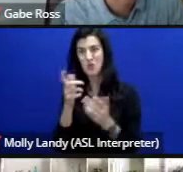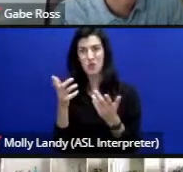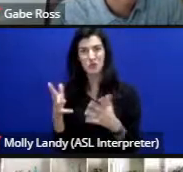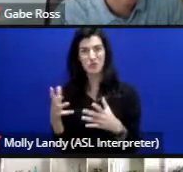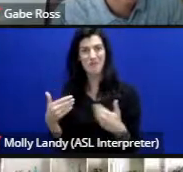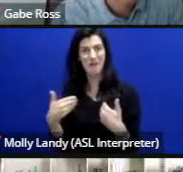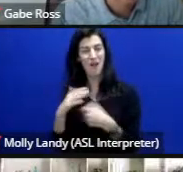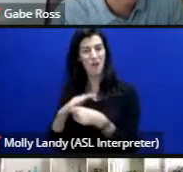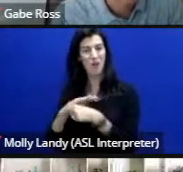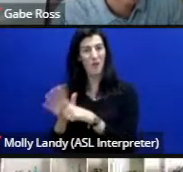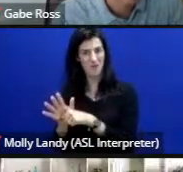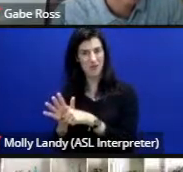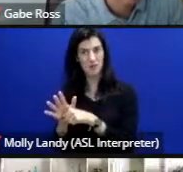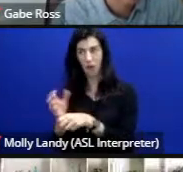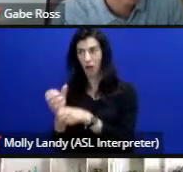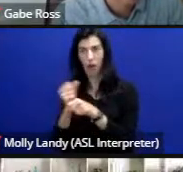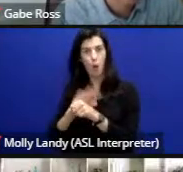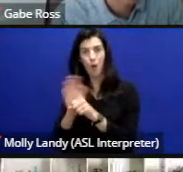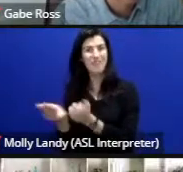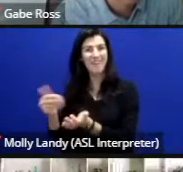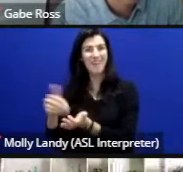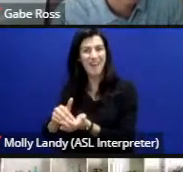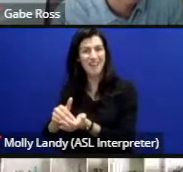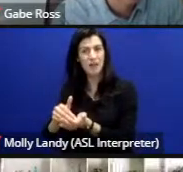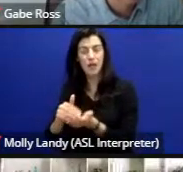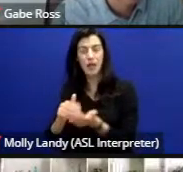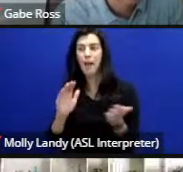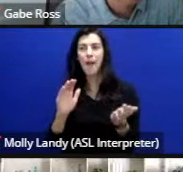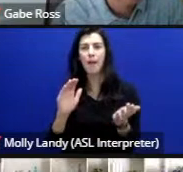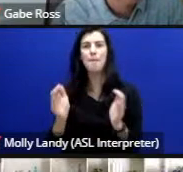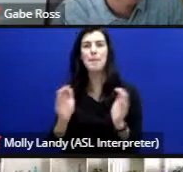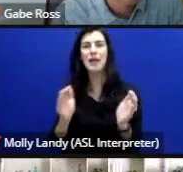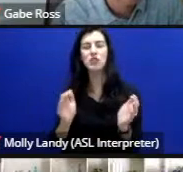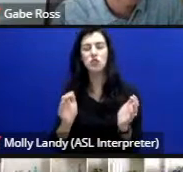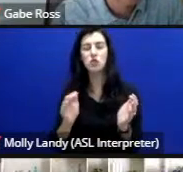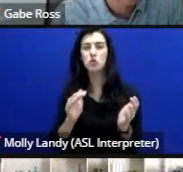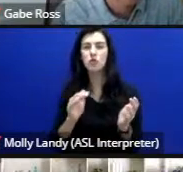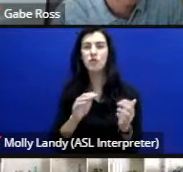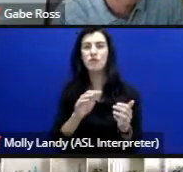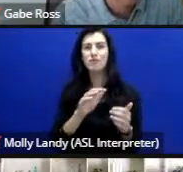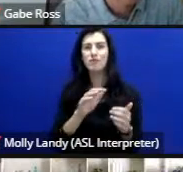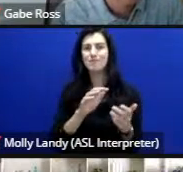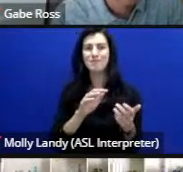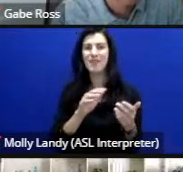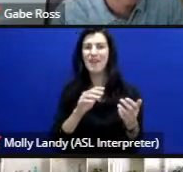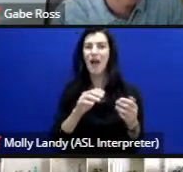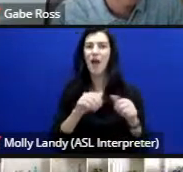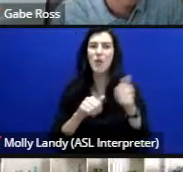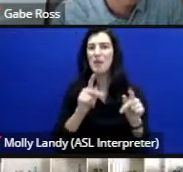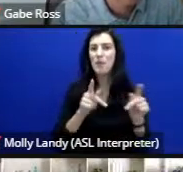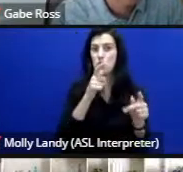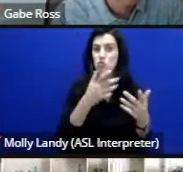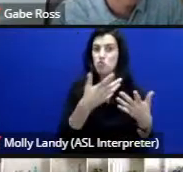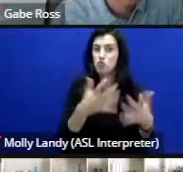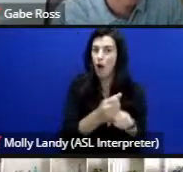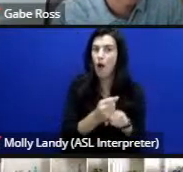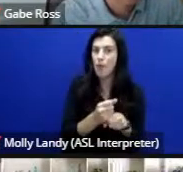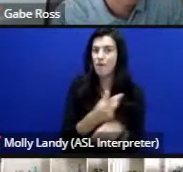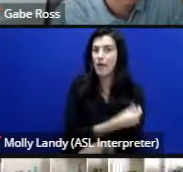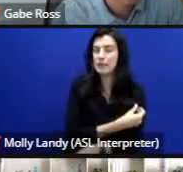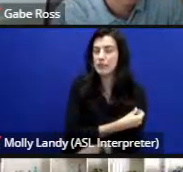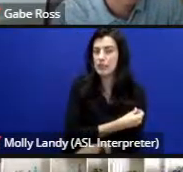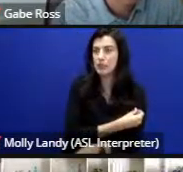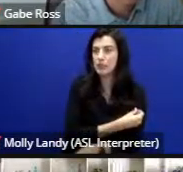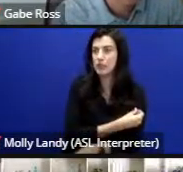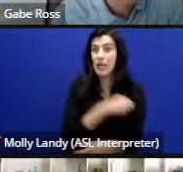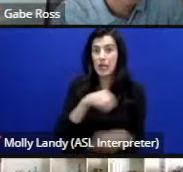versus 15 in the study without, and this is a study of 56,000 some people. I wish I had my notes, but to close